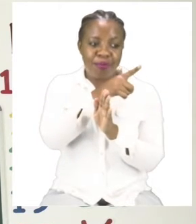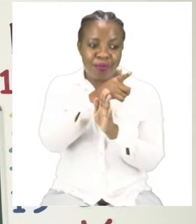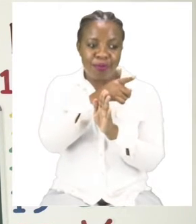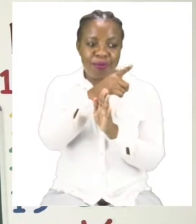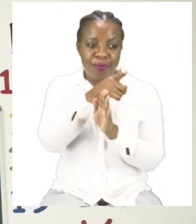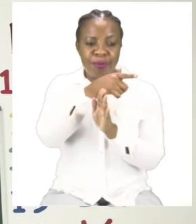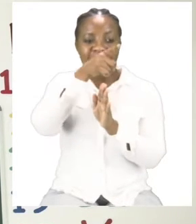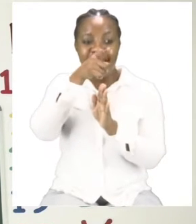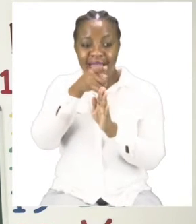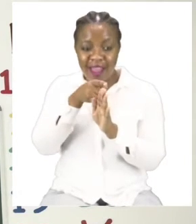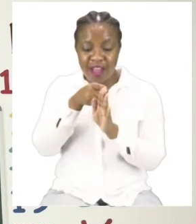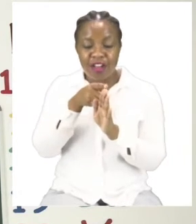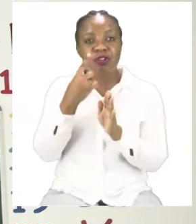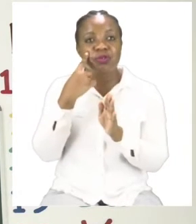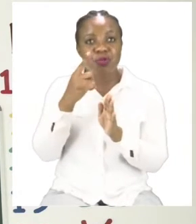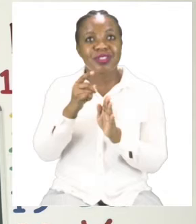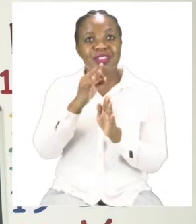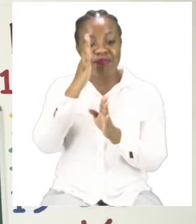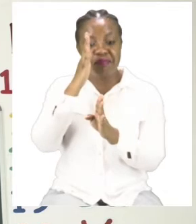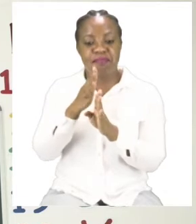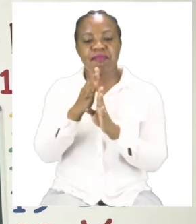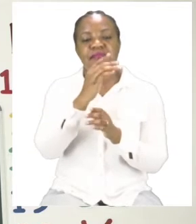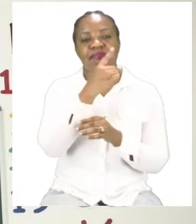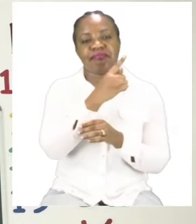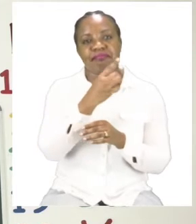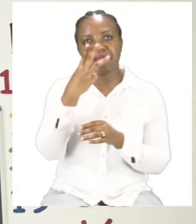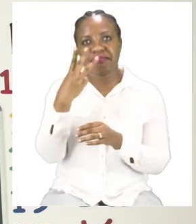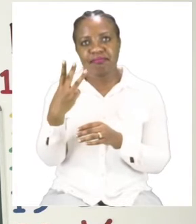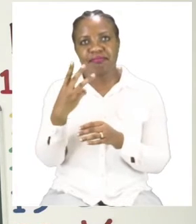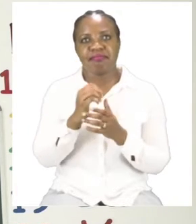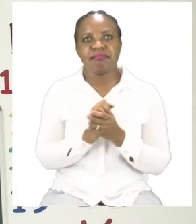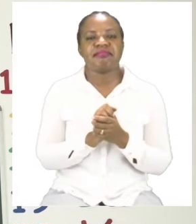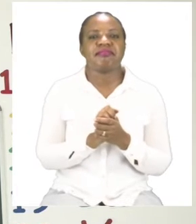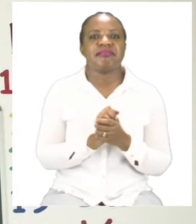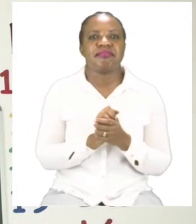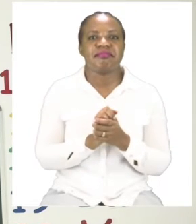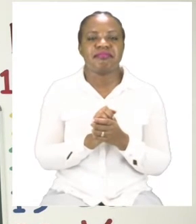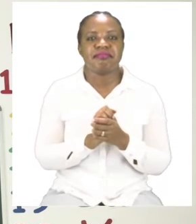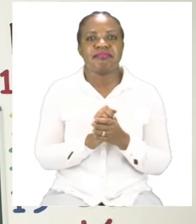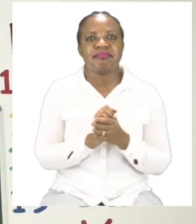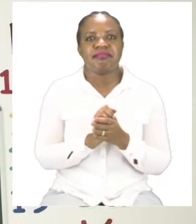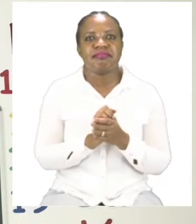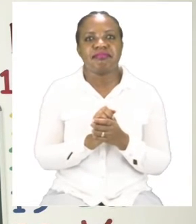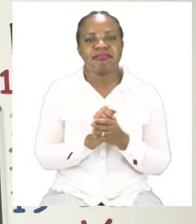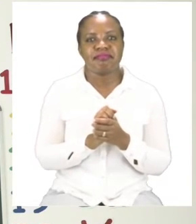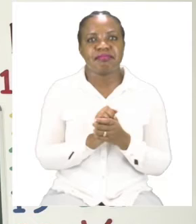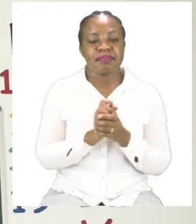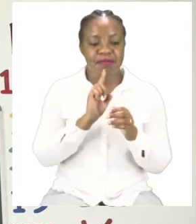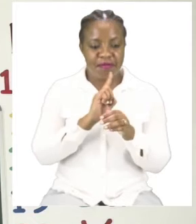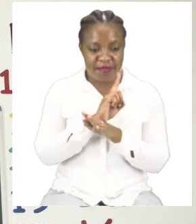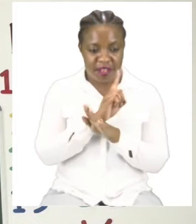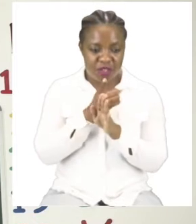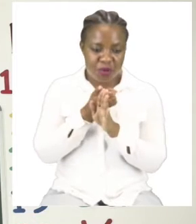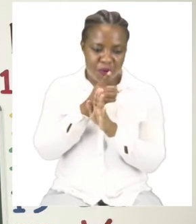answer, that means that it is correct. The same answer this time would be 13. So